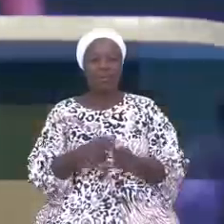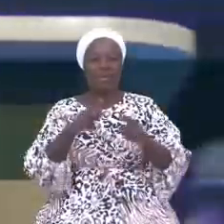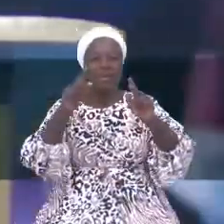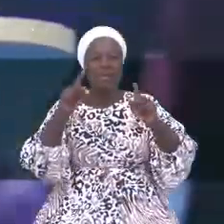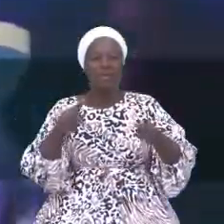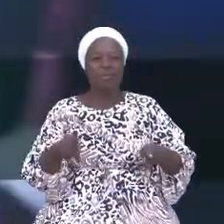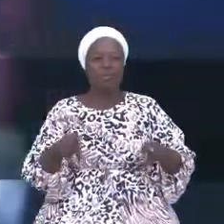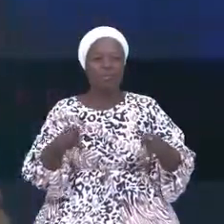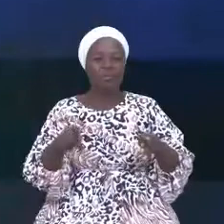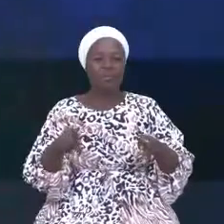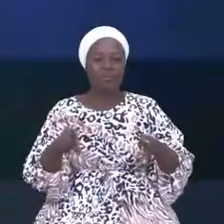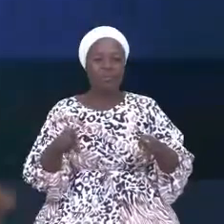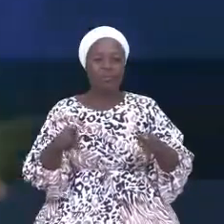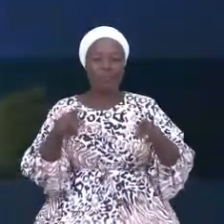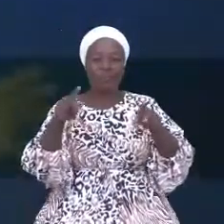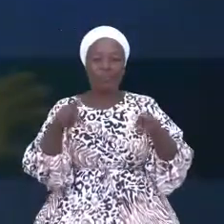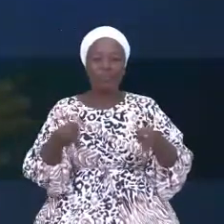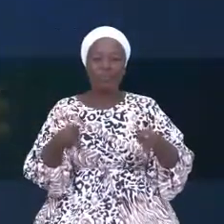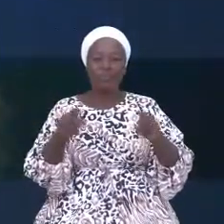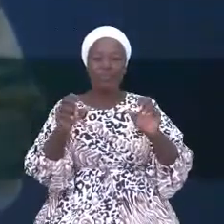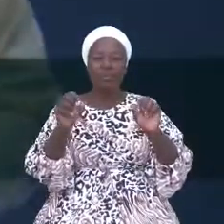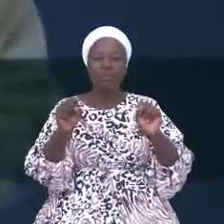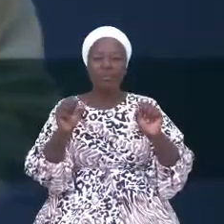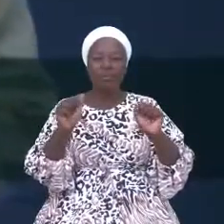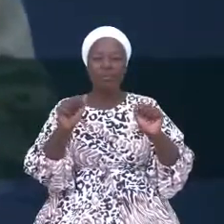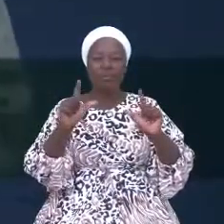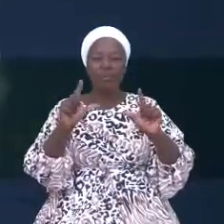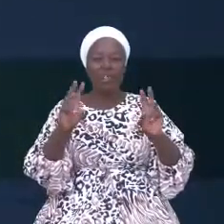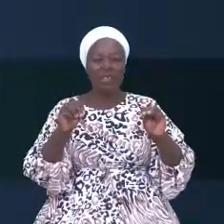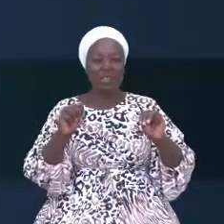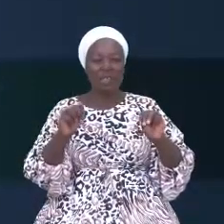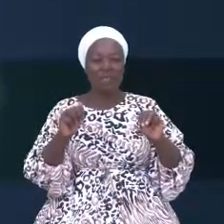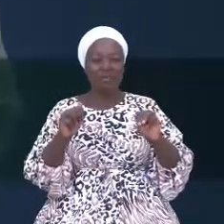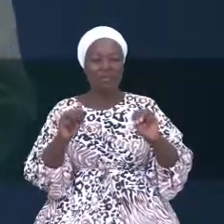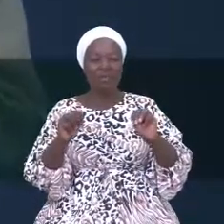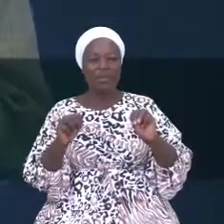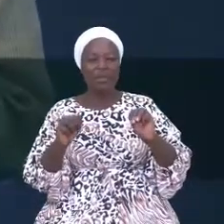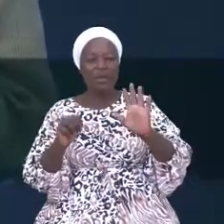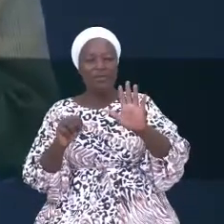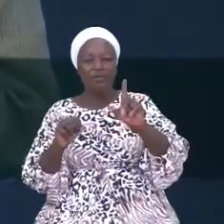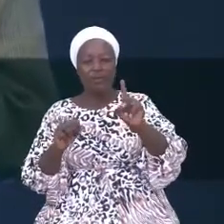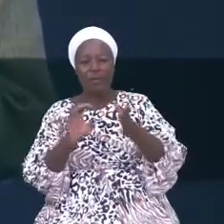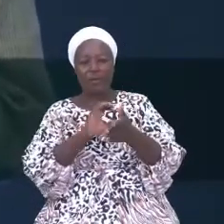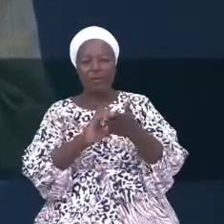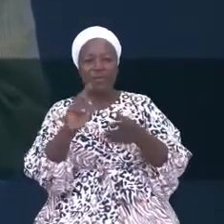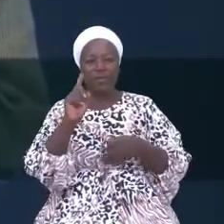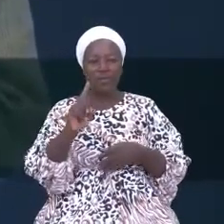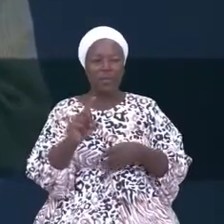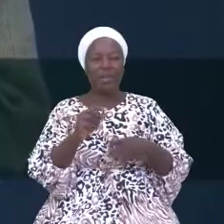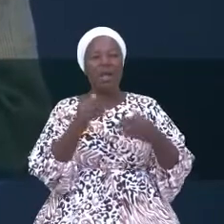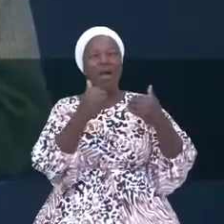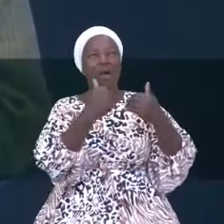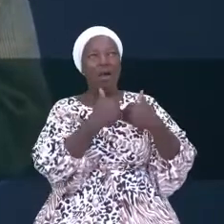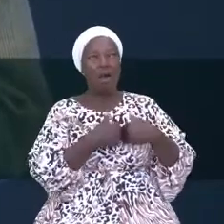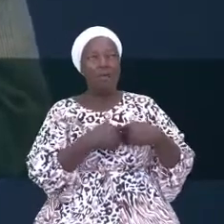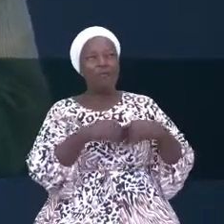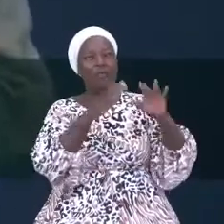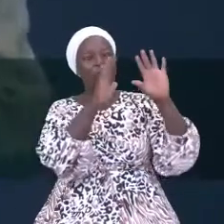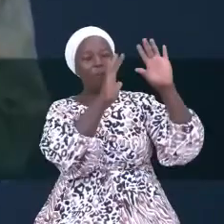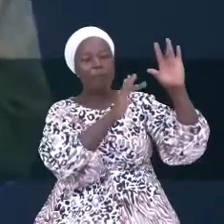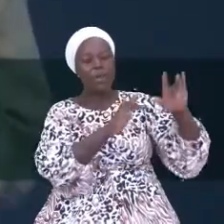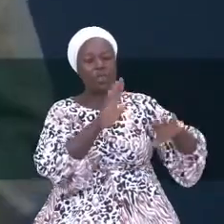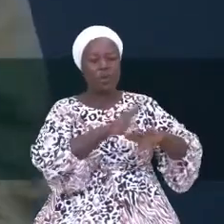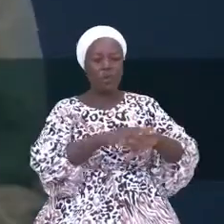51, reading from verse 1. Psalm 51, verse 1, have mercy upon me,